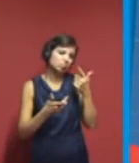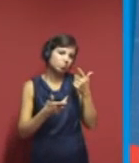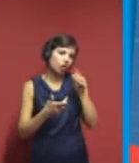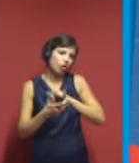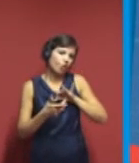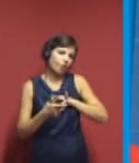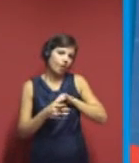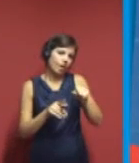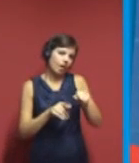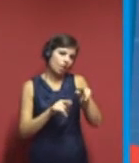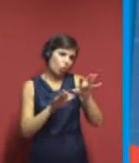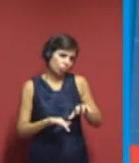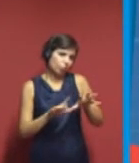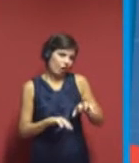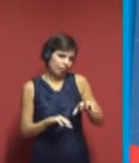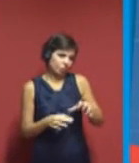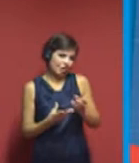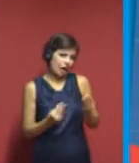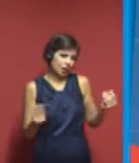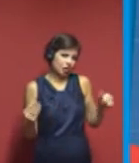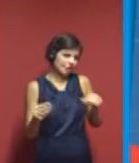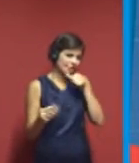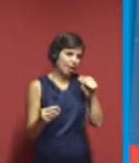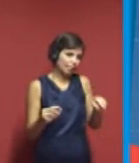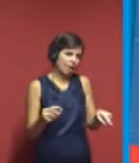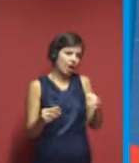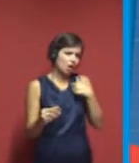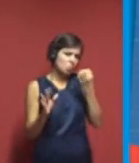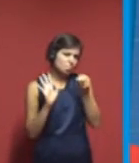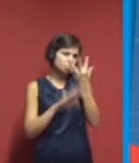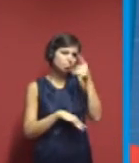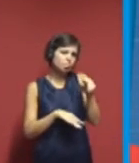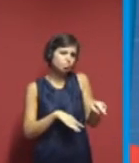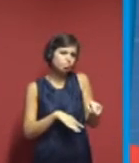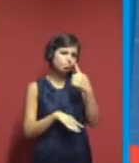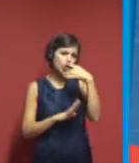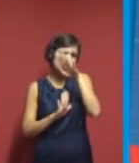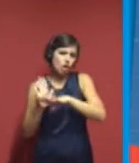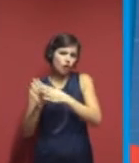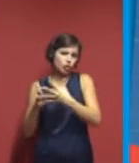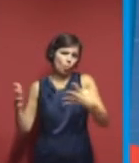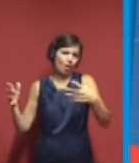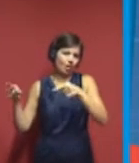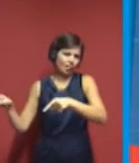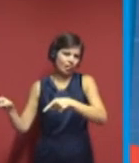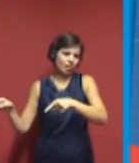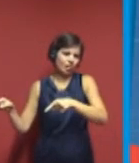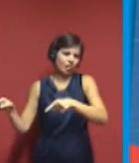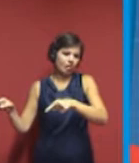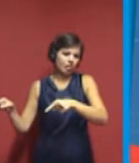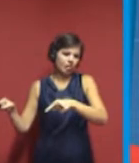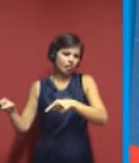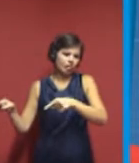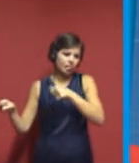and to use a master software, a supervisory one, and to collect the data and to obtain the